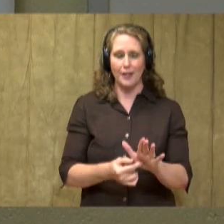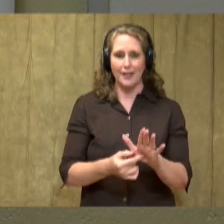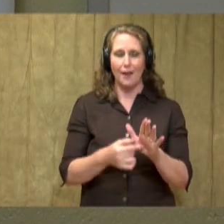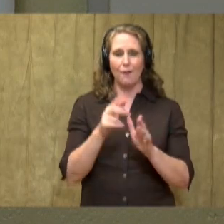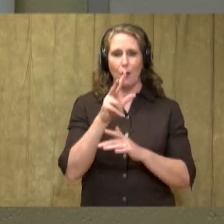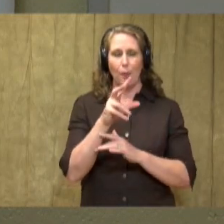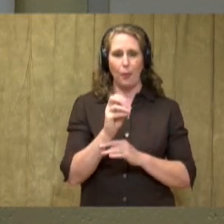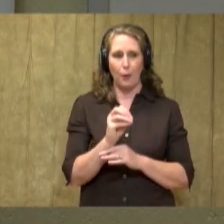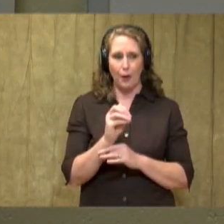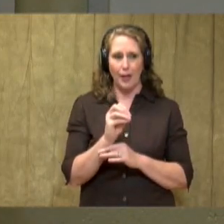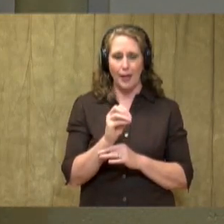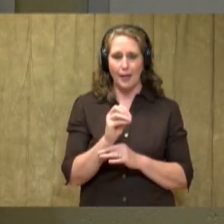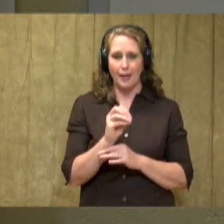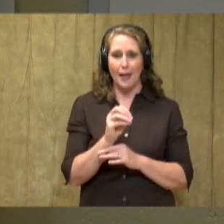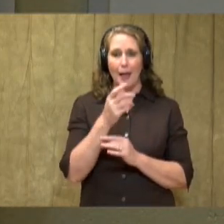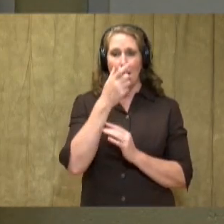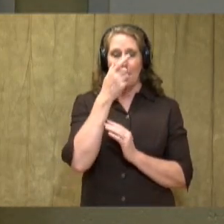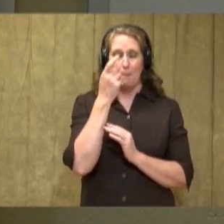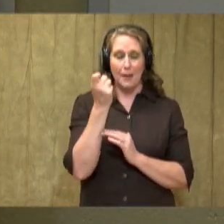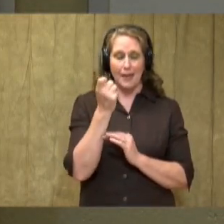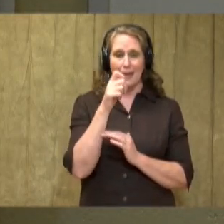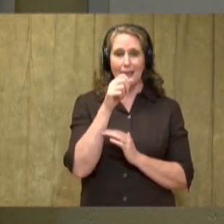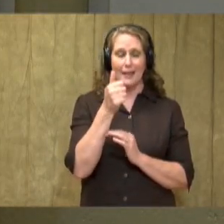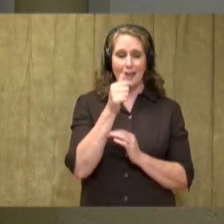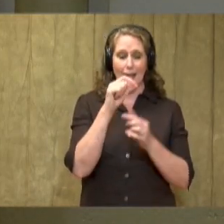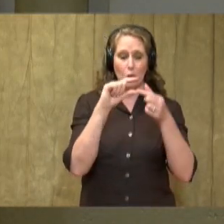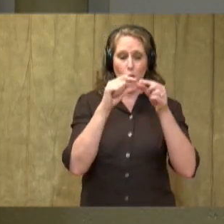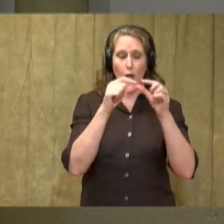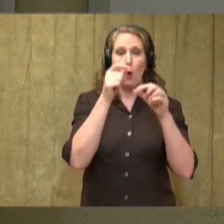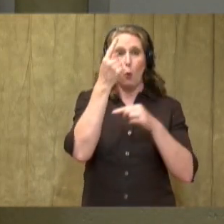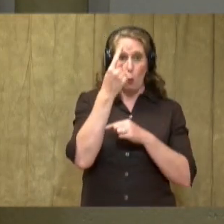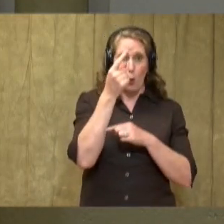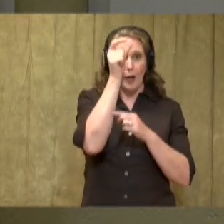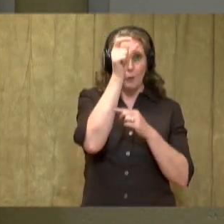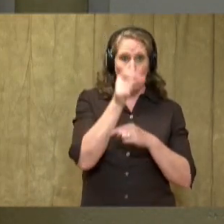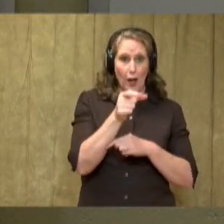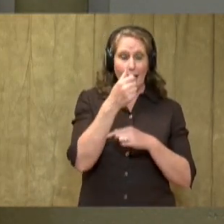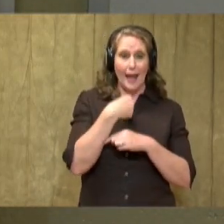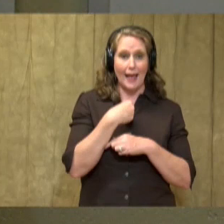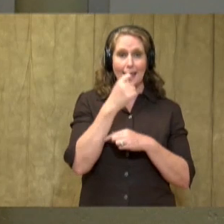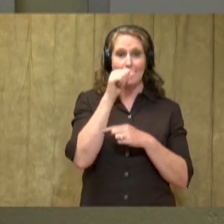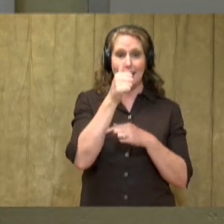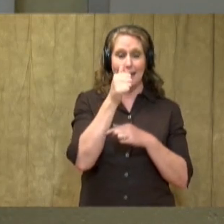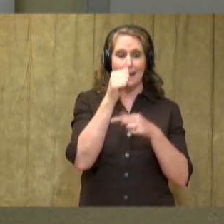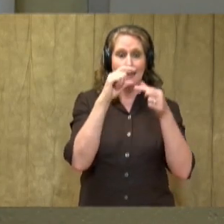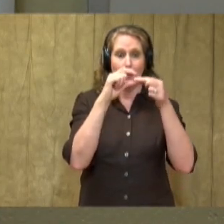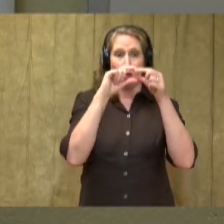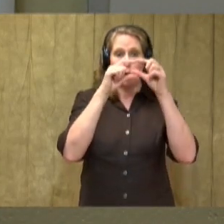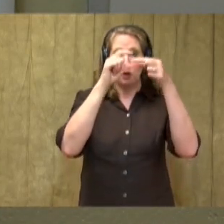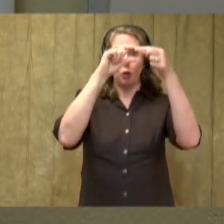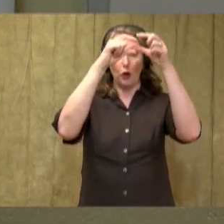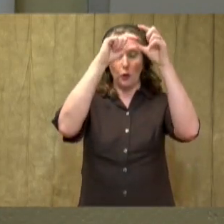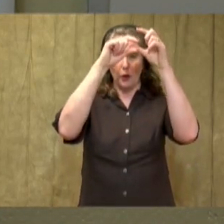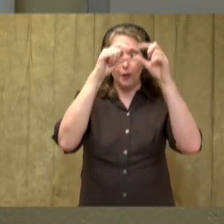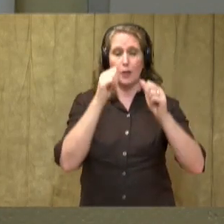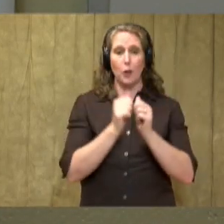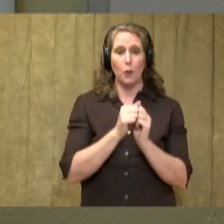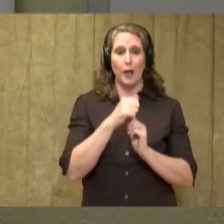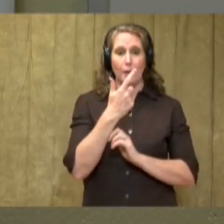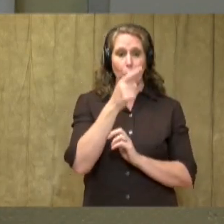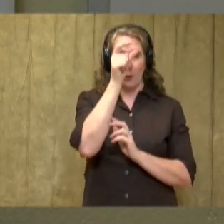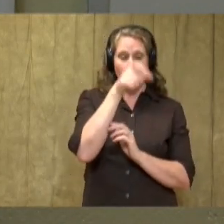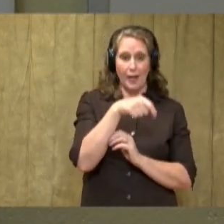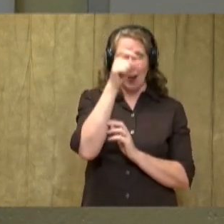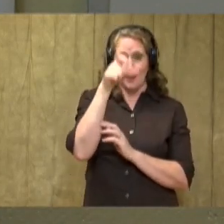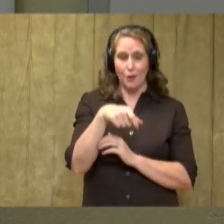for 30 because there's 10 cubes in one rod. So with the 3 rods, we